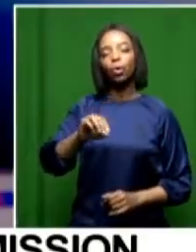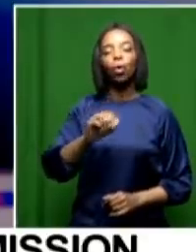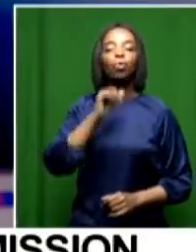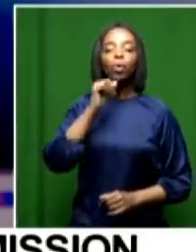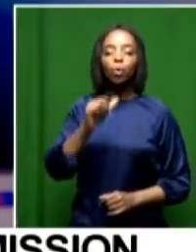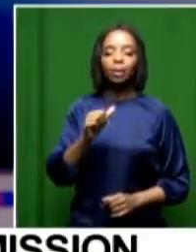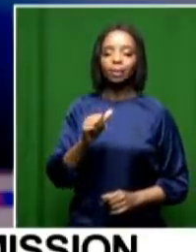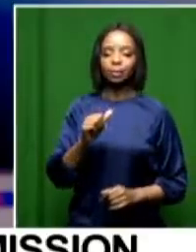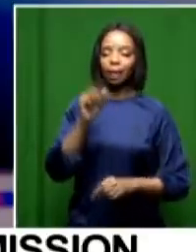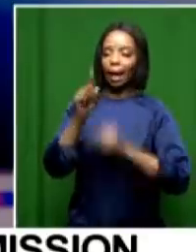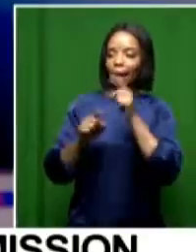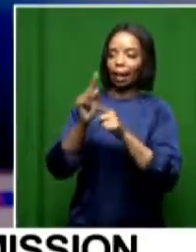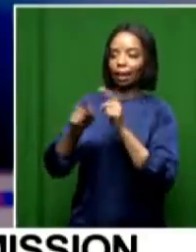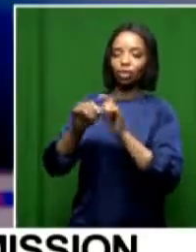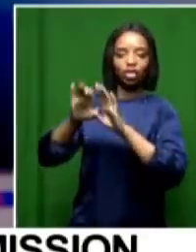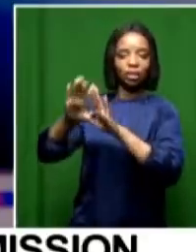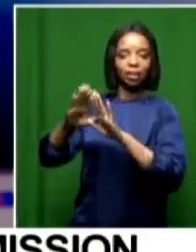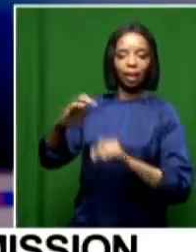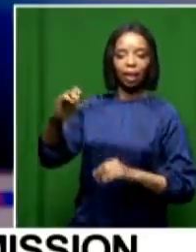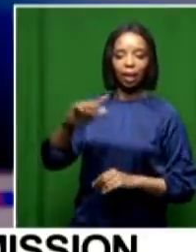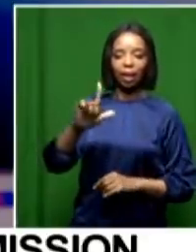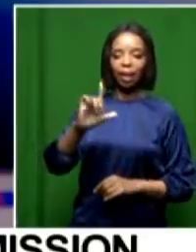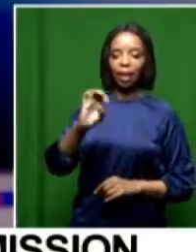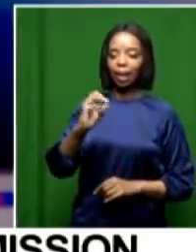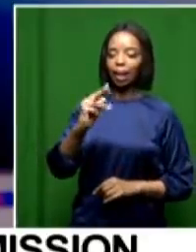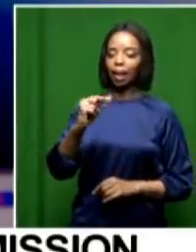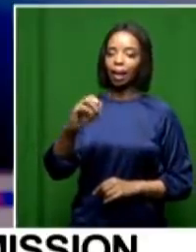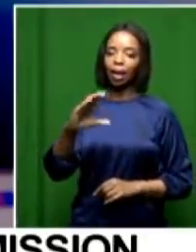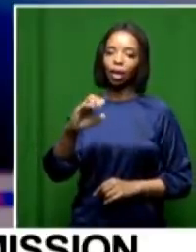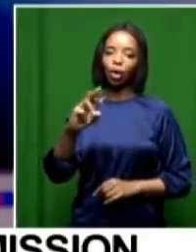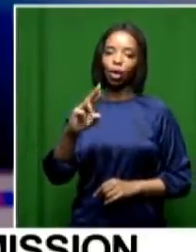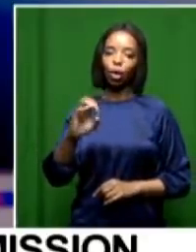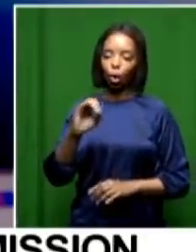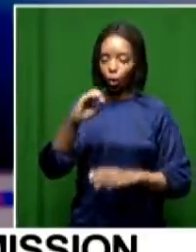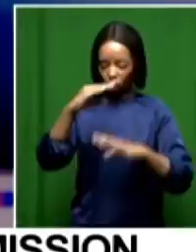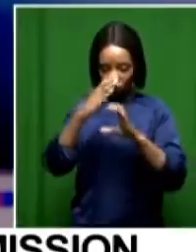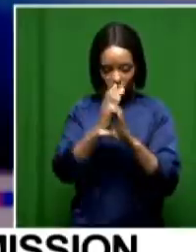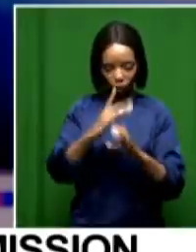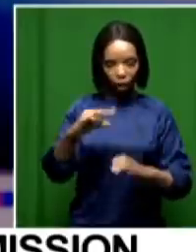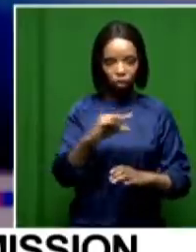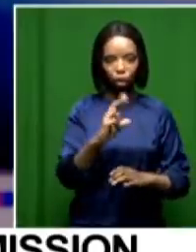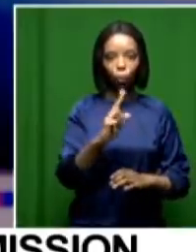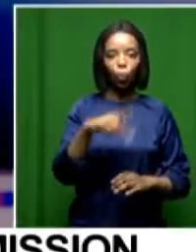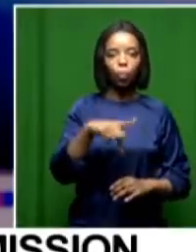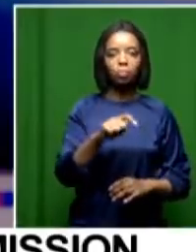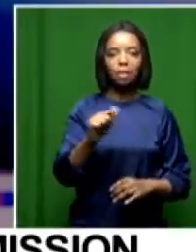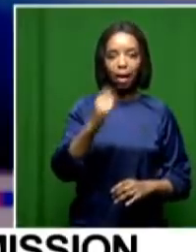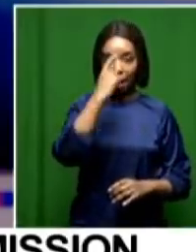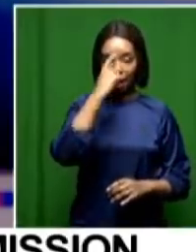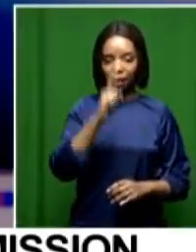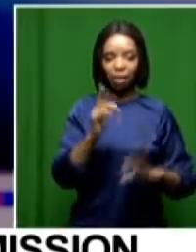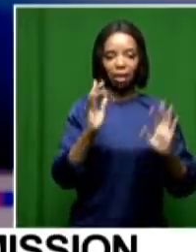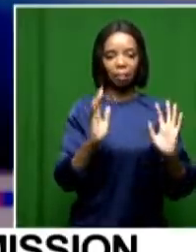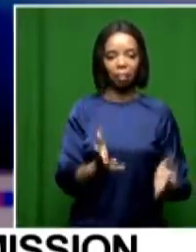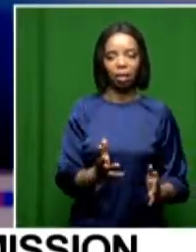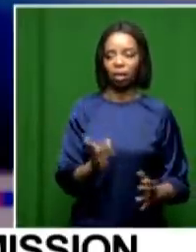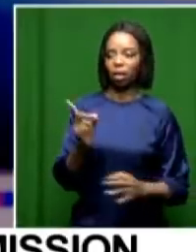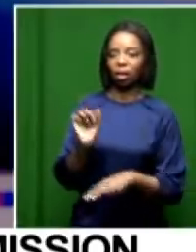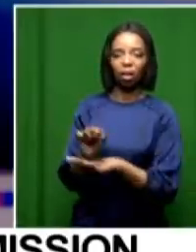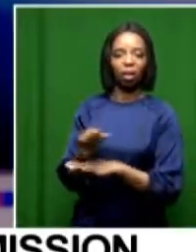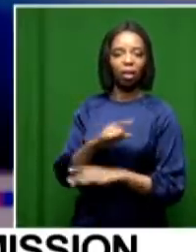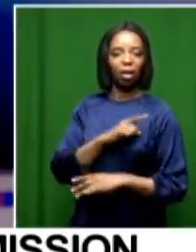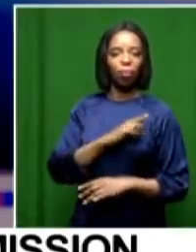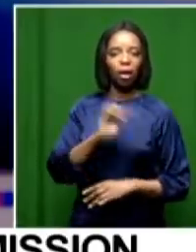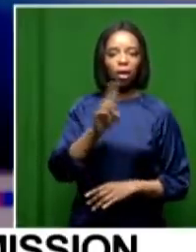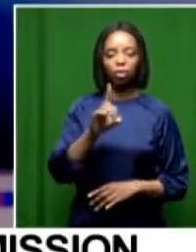against Glencore and decided to focus solely on Gupta-aligned entities. But because Zondo only performs for factional interest, he could not